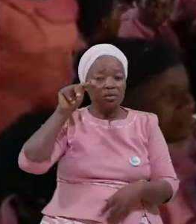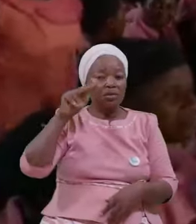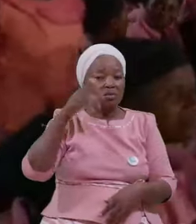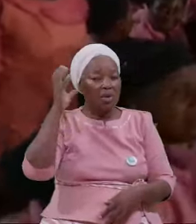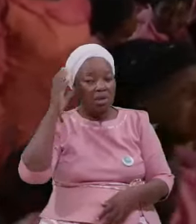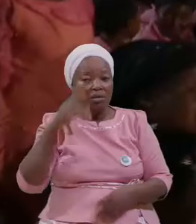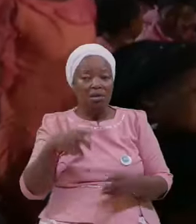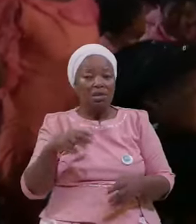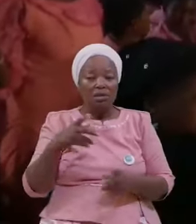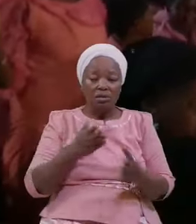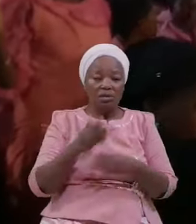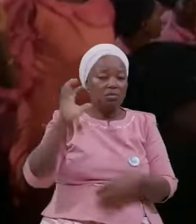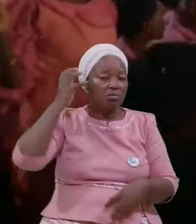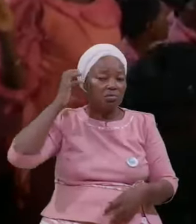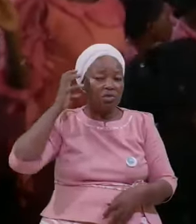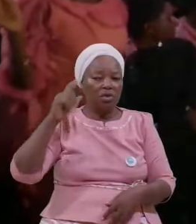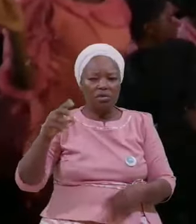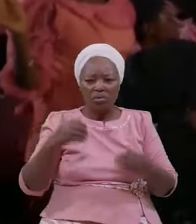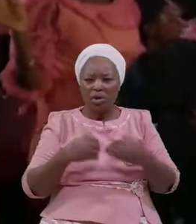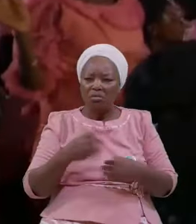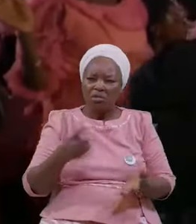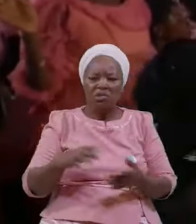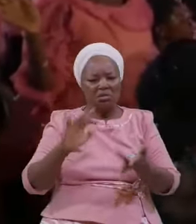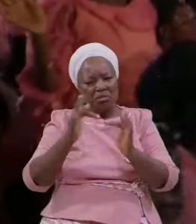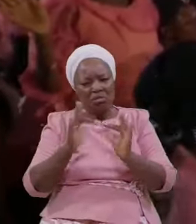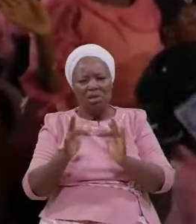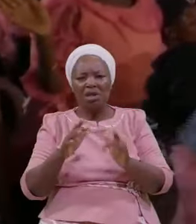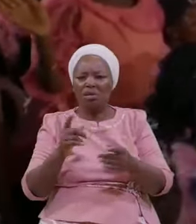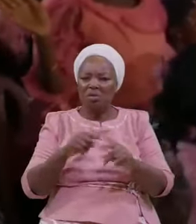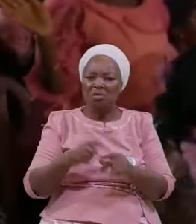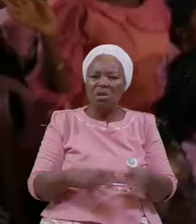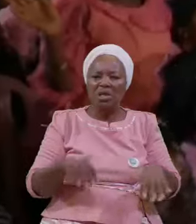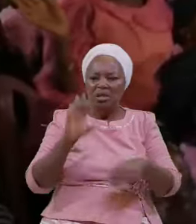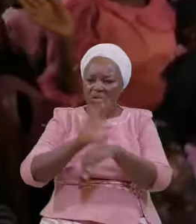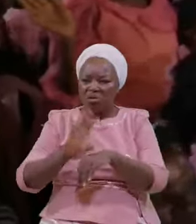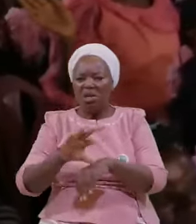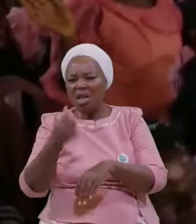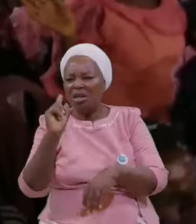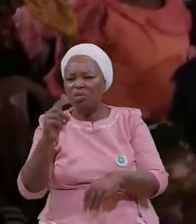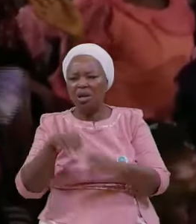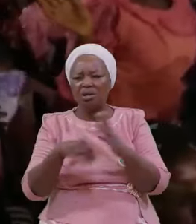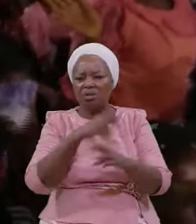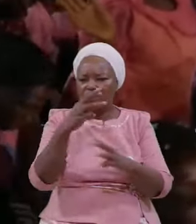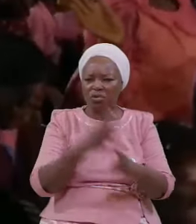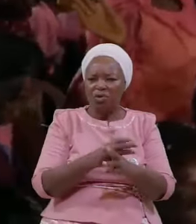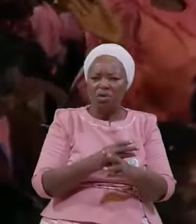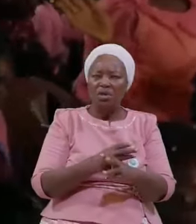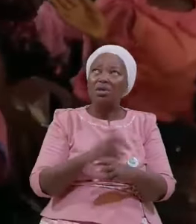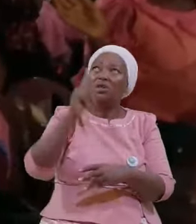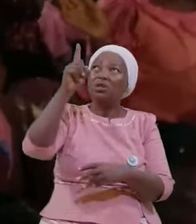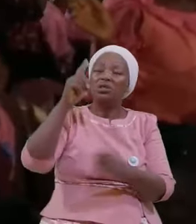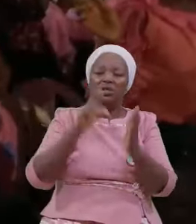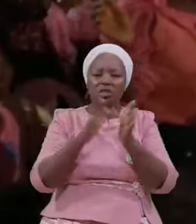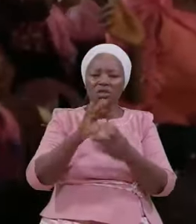are online, social media, or you are in a congregation. So anywhere in the world, it's coming to you right